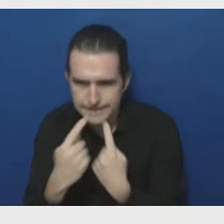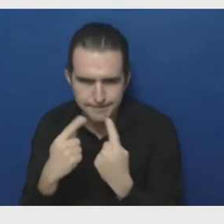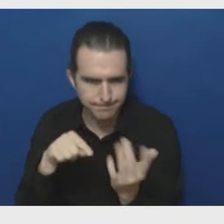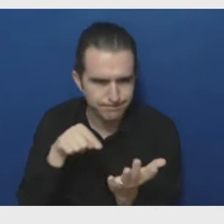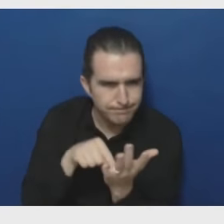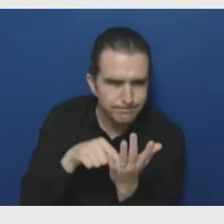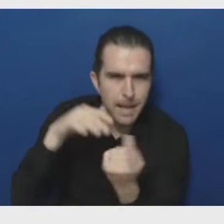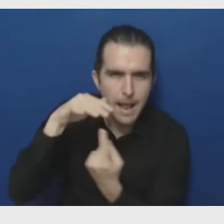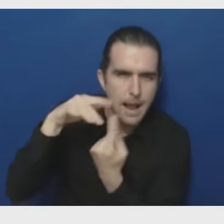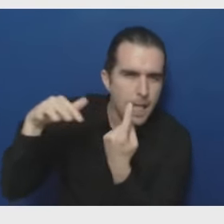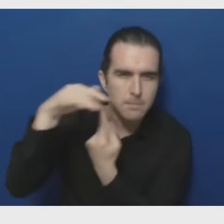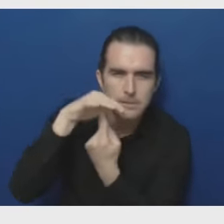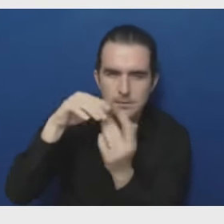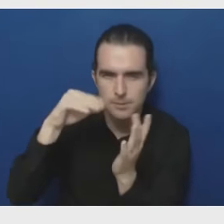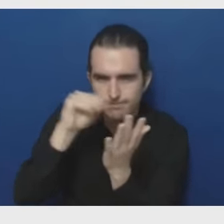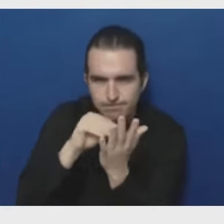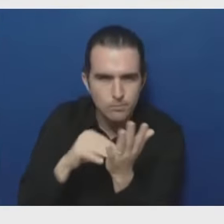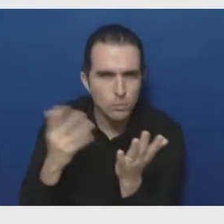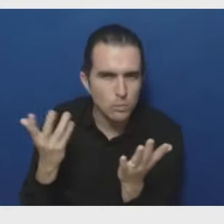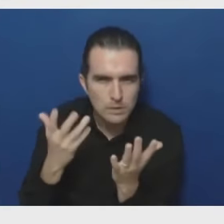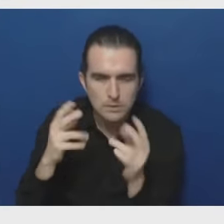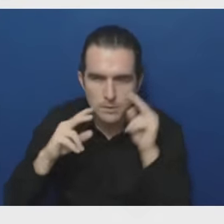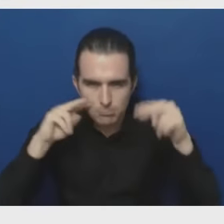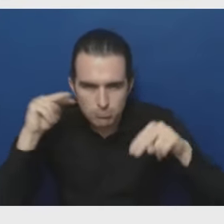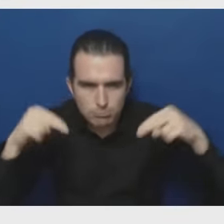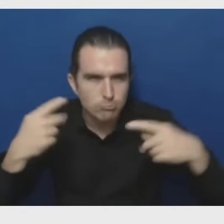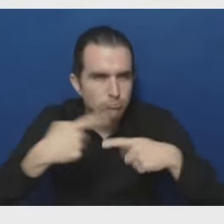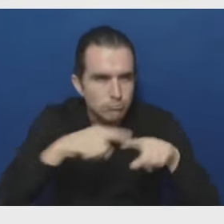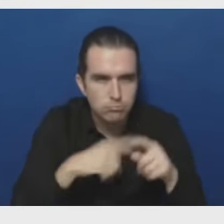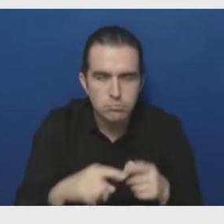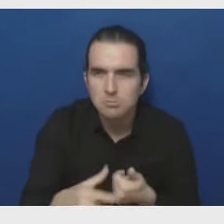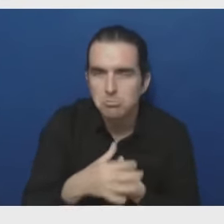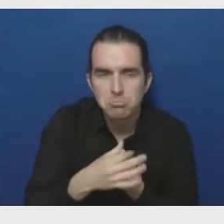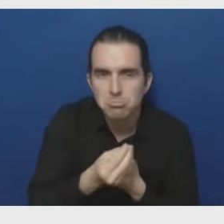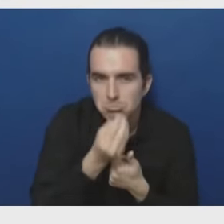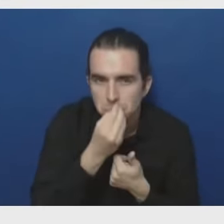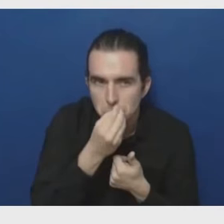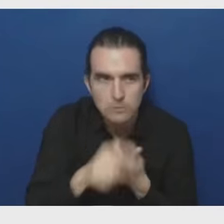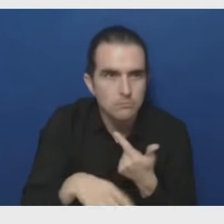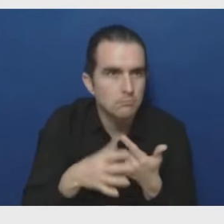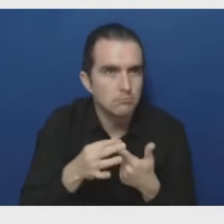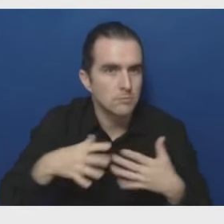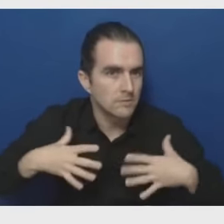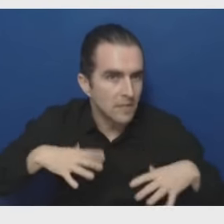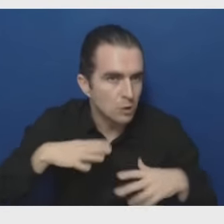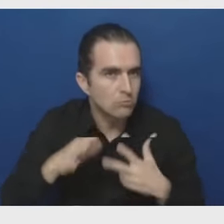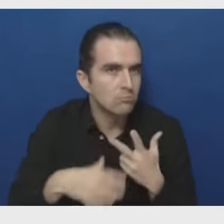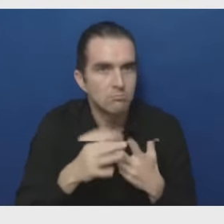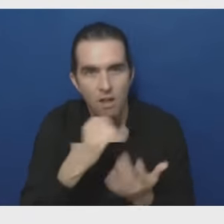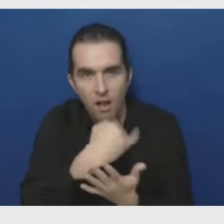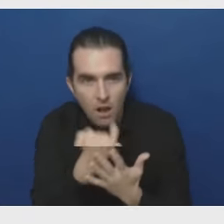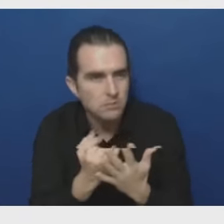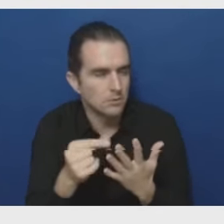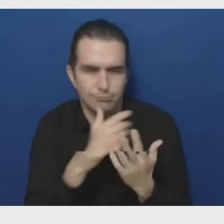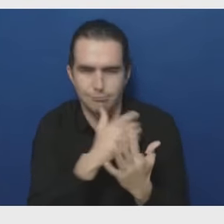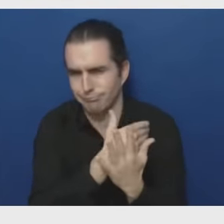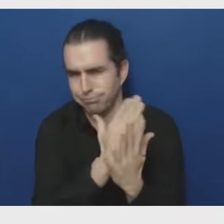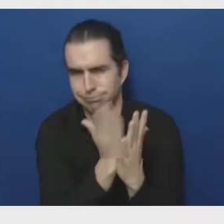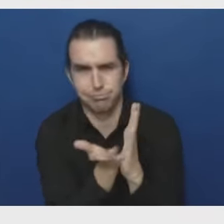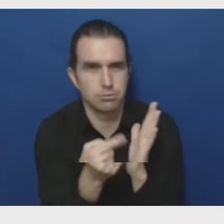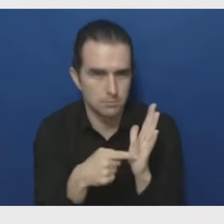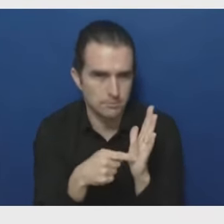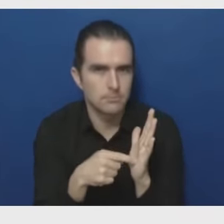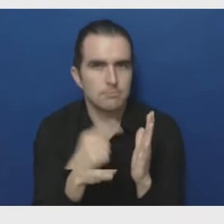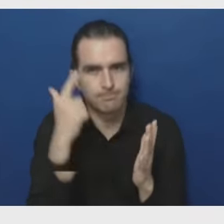of Mrs. Mohammed of looking at this issue while also trying to gain understanding on what we have to do and